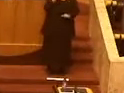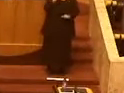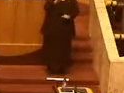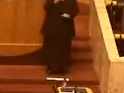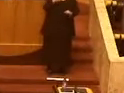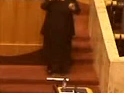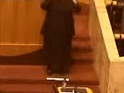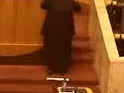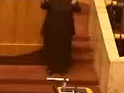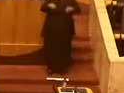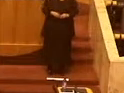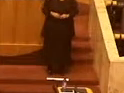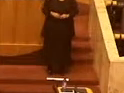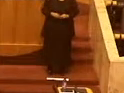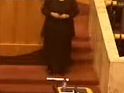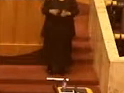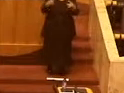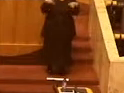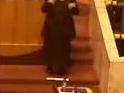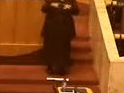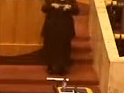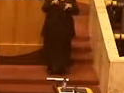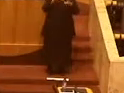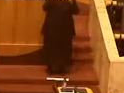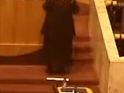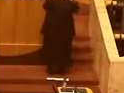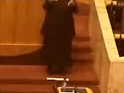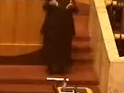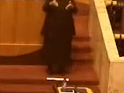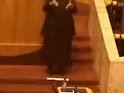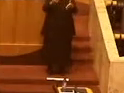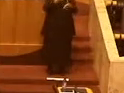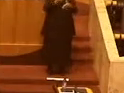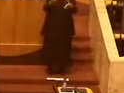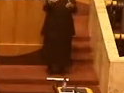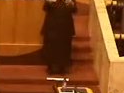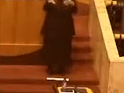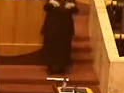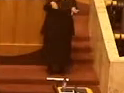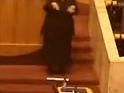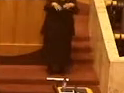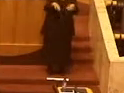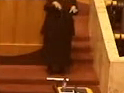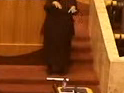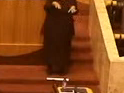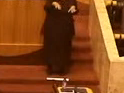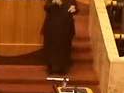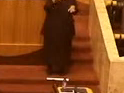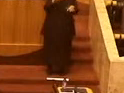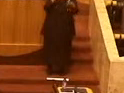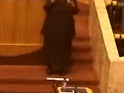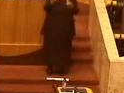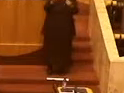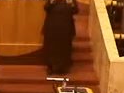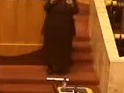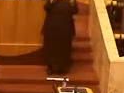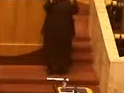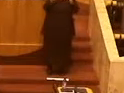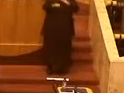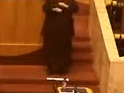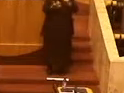I quote, "We are therefore focused on those actions that will make a meaningful difference